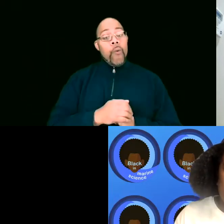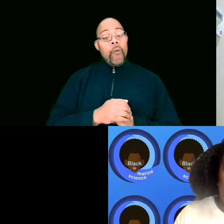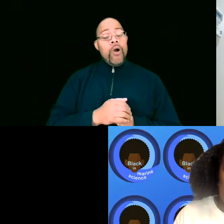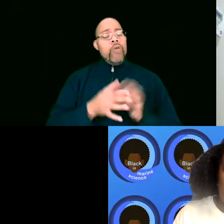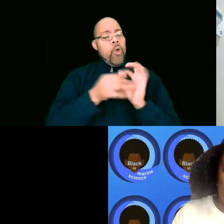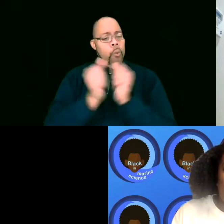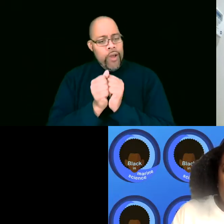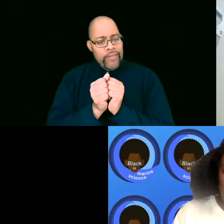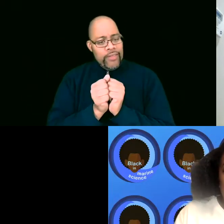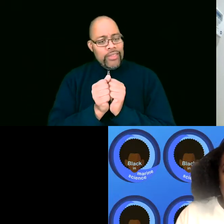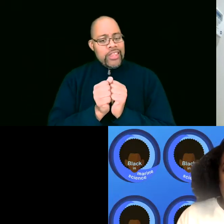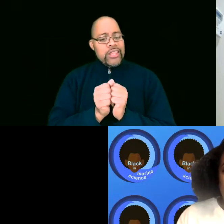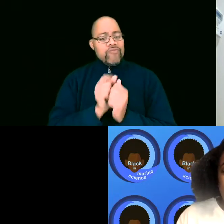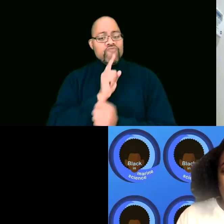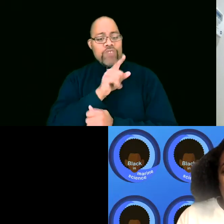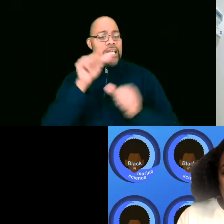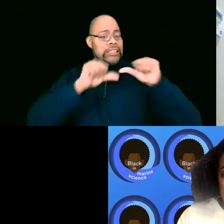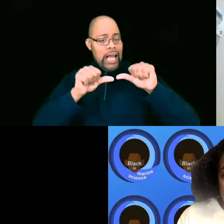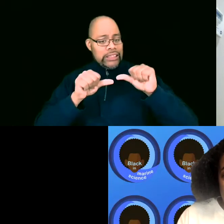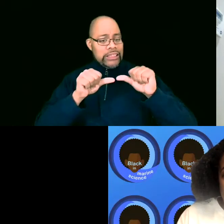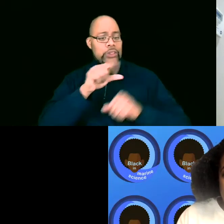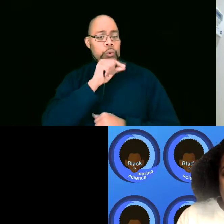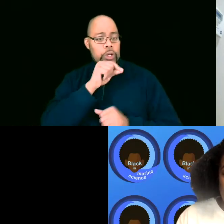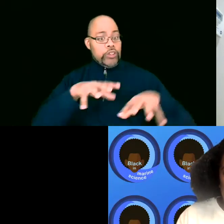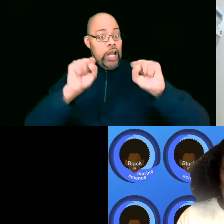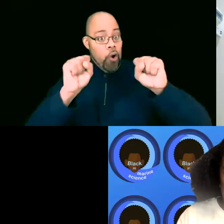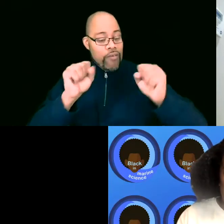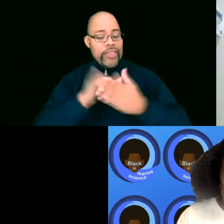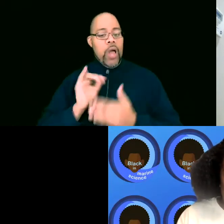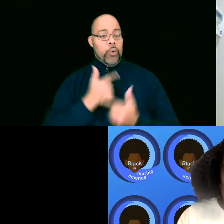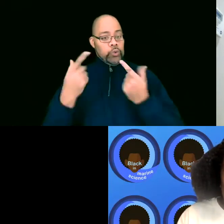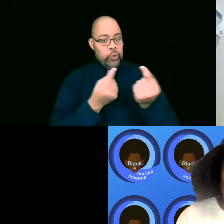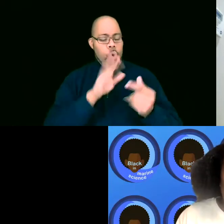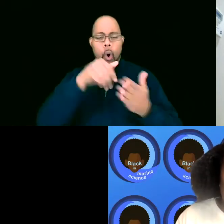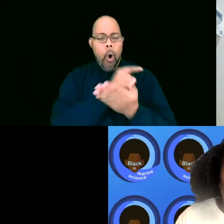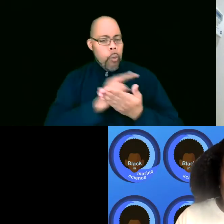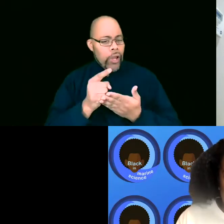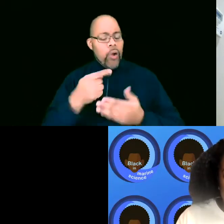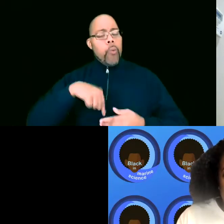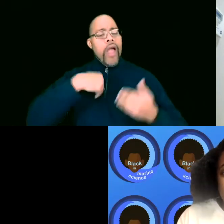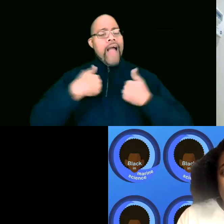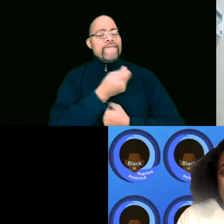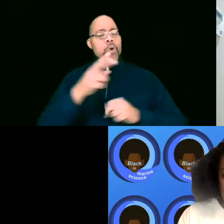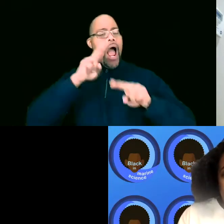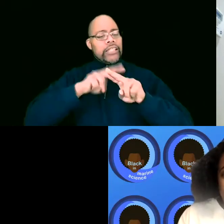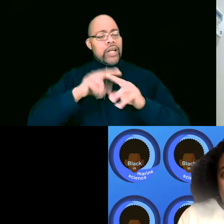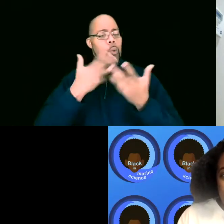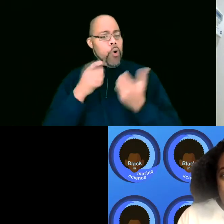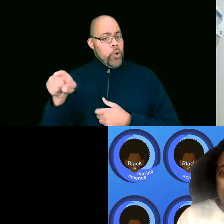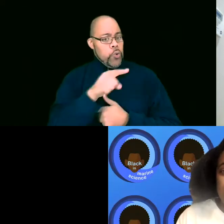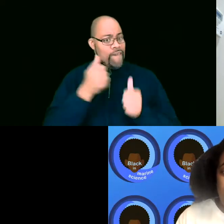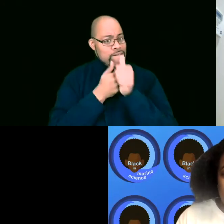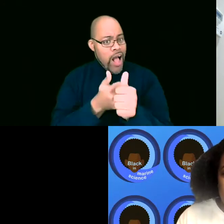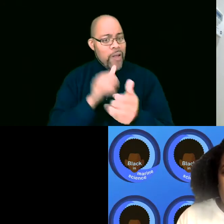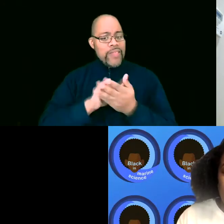with the Real Scientist Twitter takeover that we will be doing all week, we have a couple hashtags that we want you guys to follow.